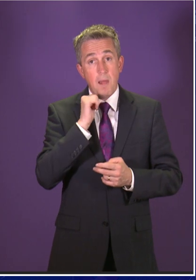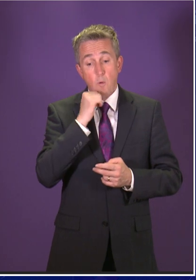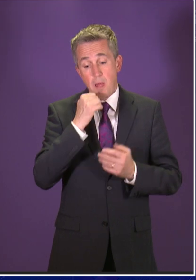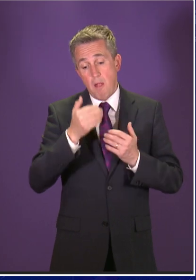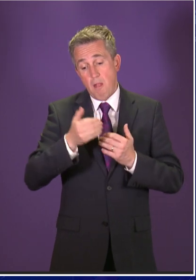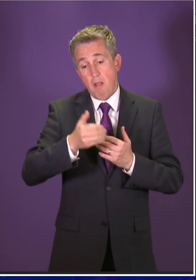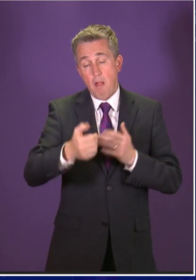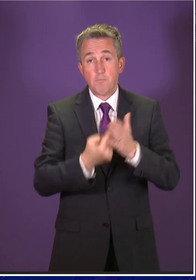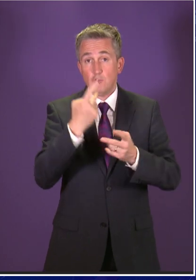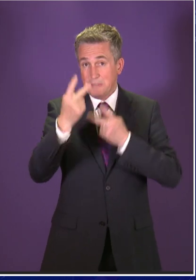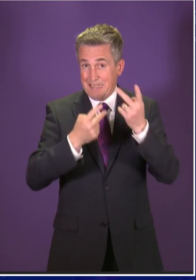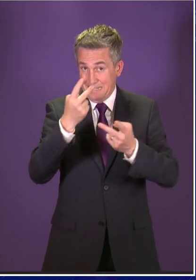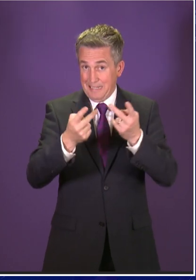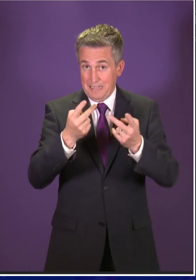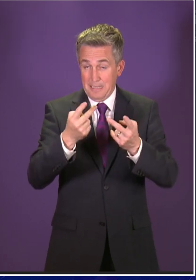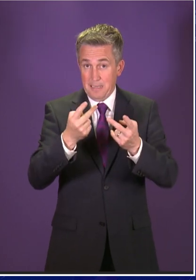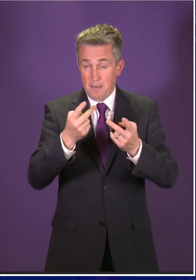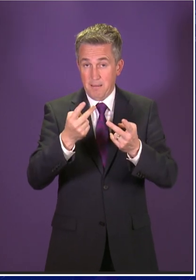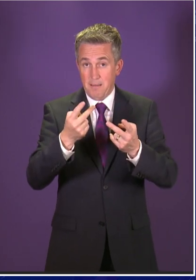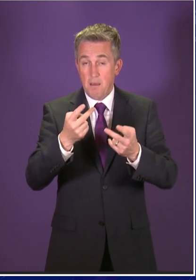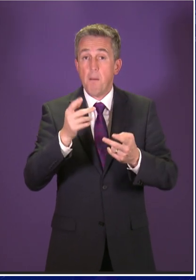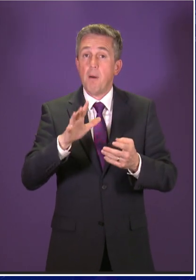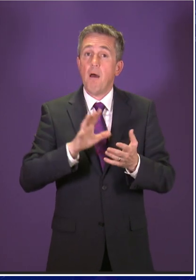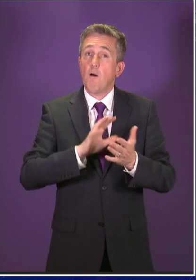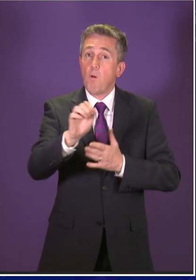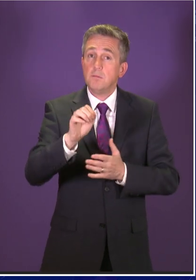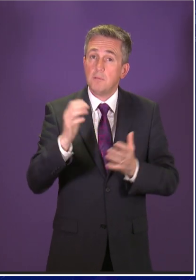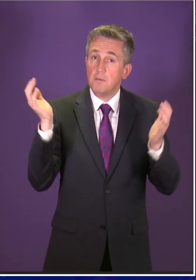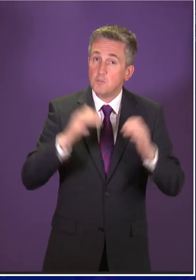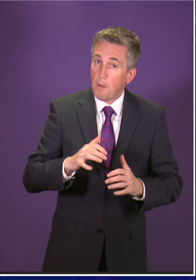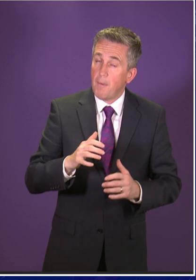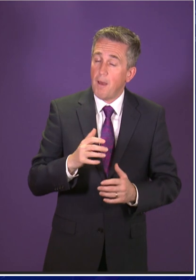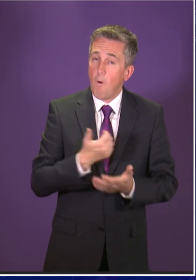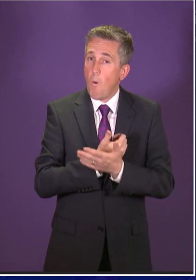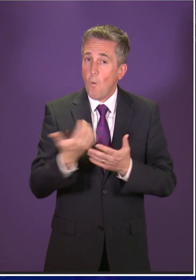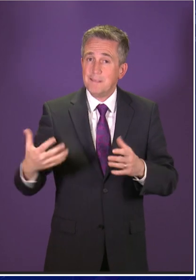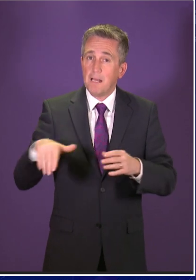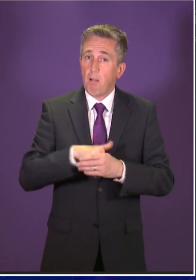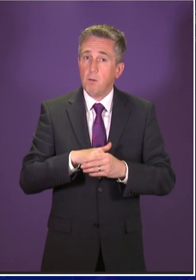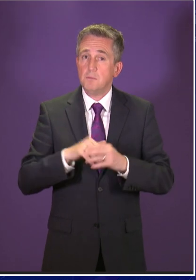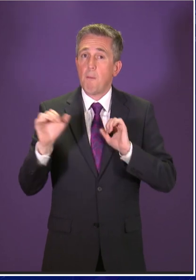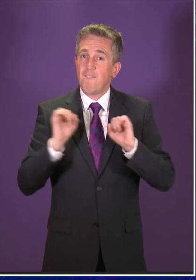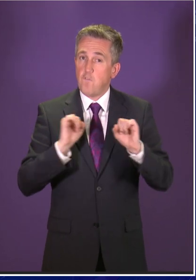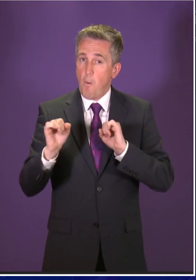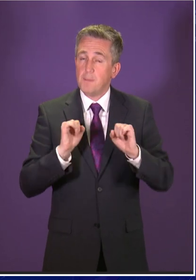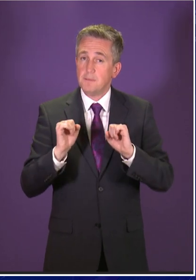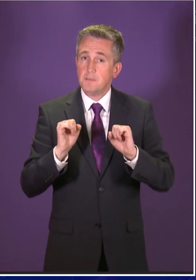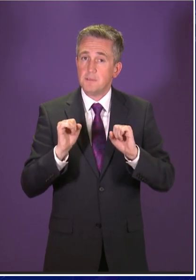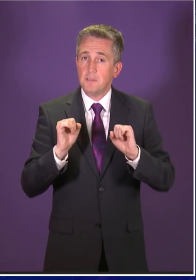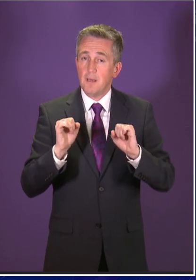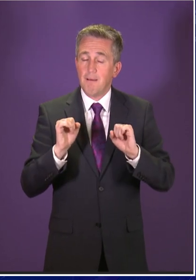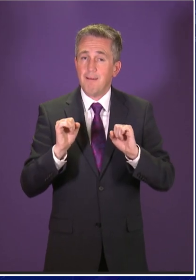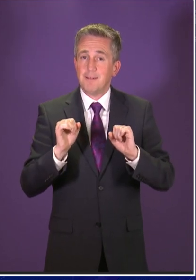coming days. However, no session of the Culture Summit would be complete without a performance, an artistic performance, to complement our